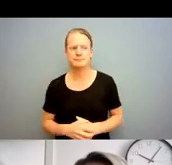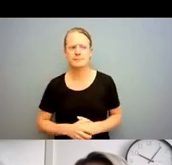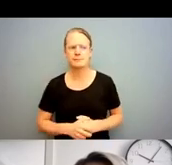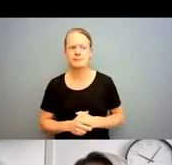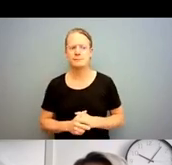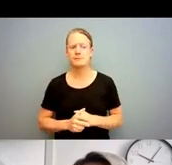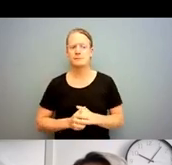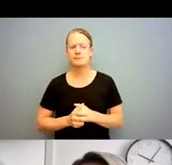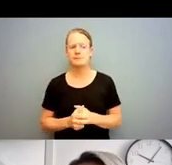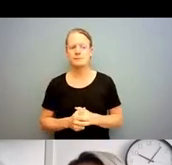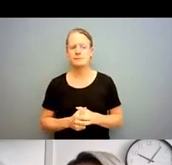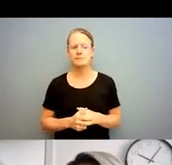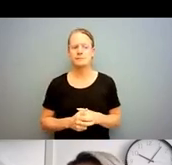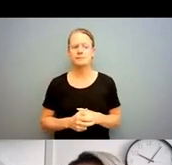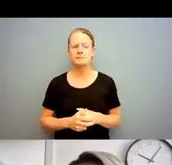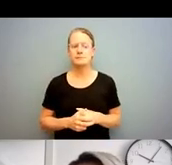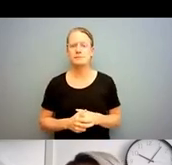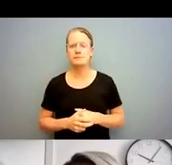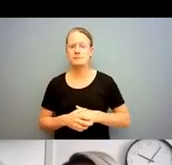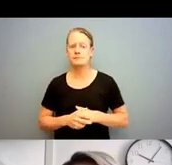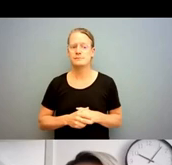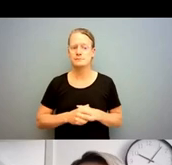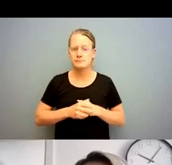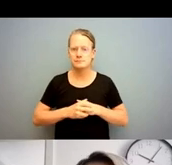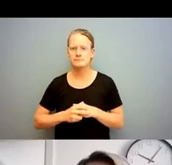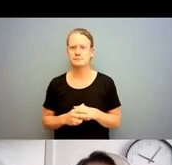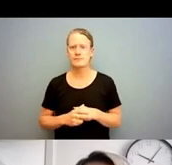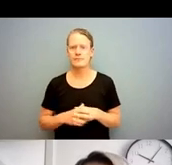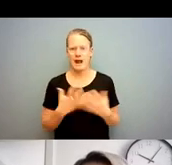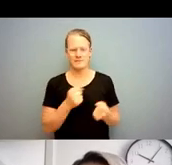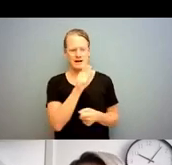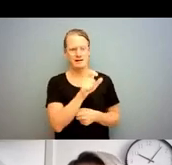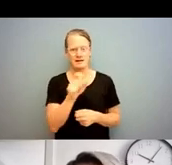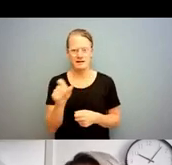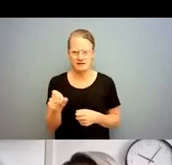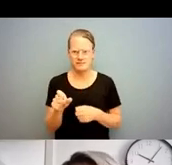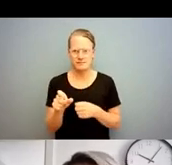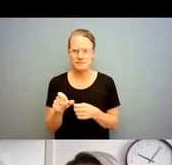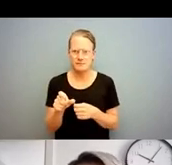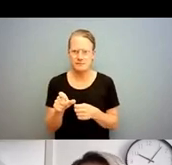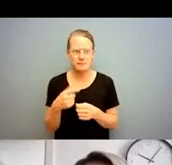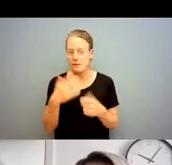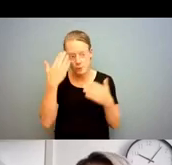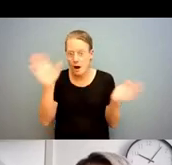some of them missed out the vaccines, and some of them missed out the test